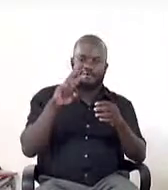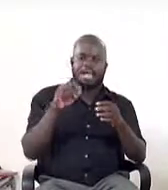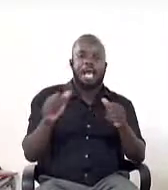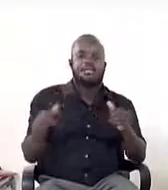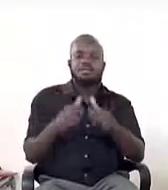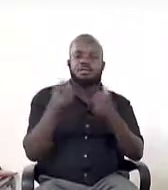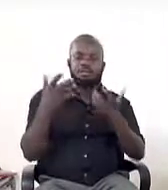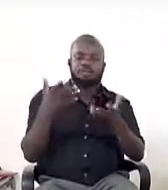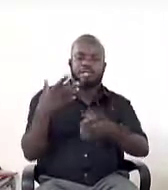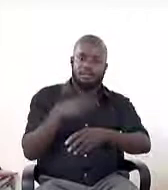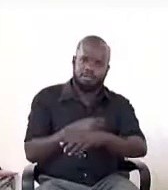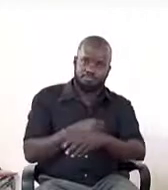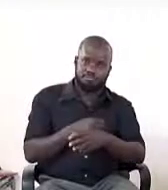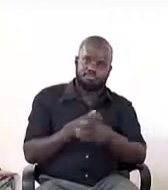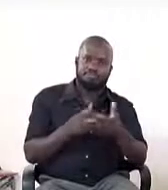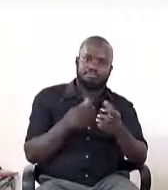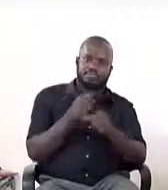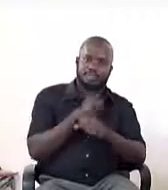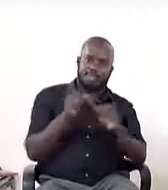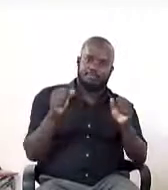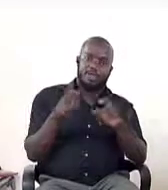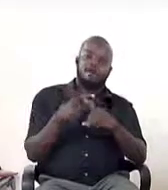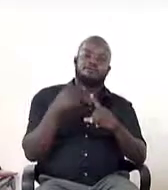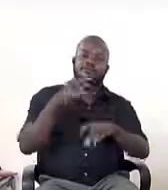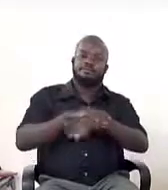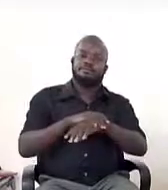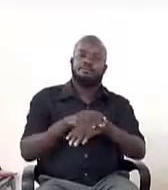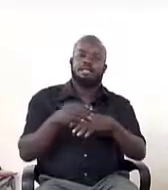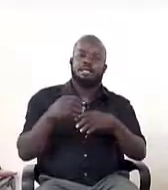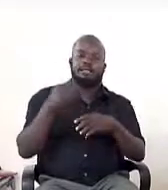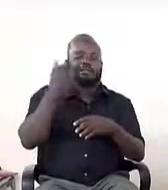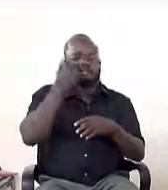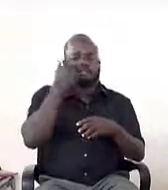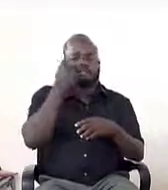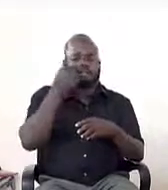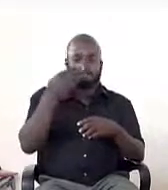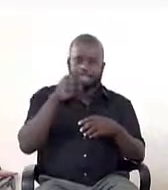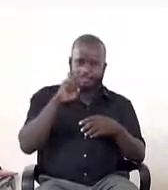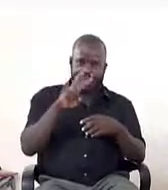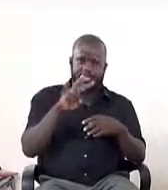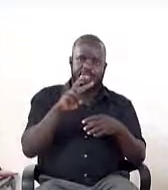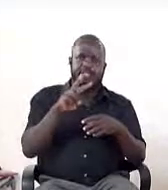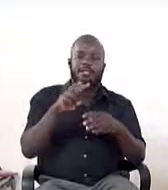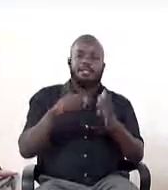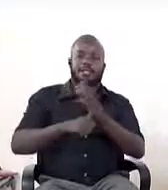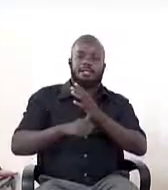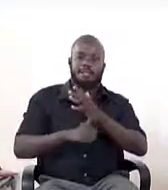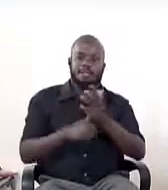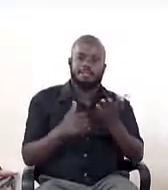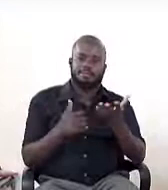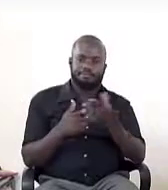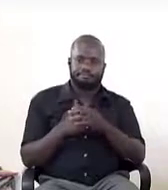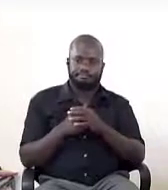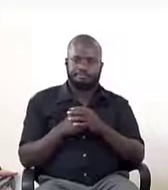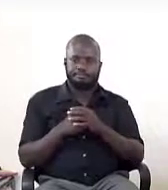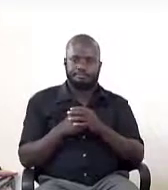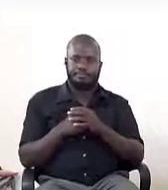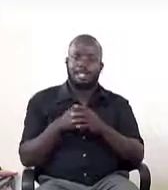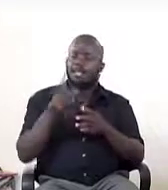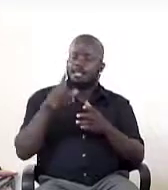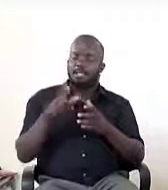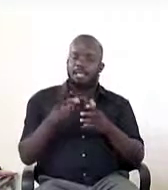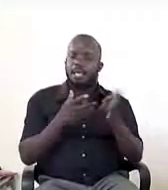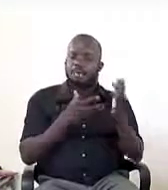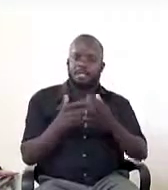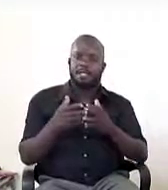from HIV by an accidental needle stick from having a chronic HIV infection. We actually kick HIV's butt